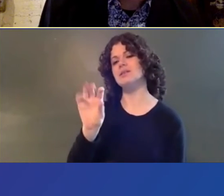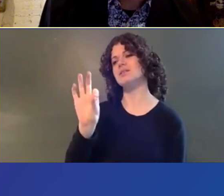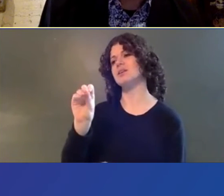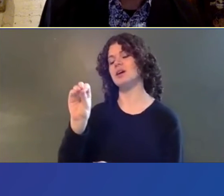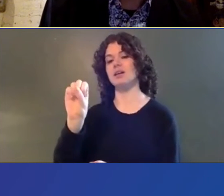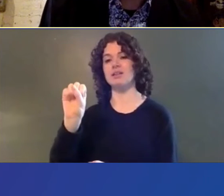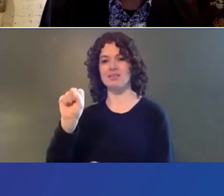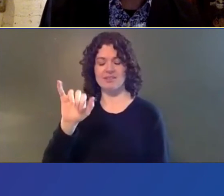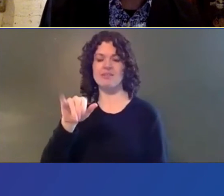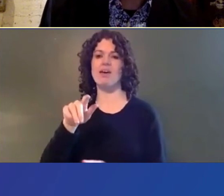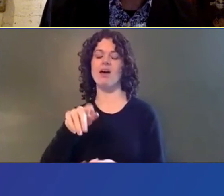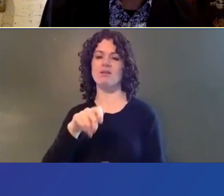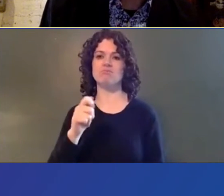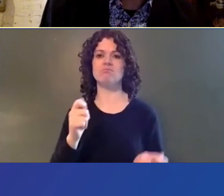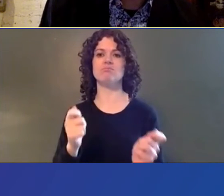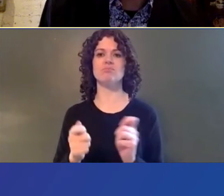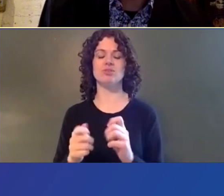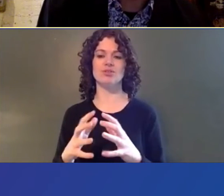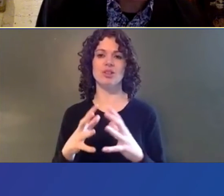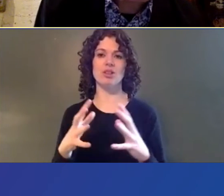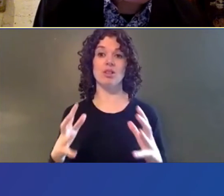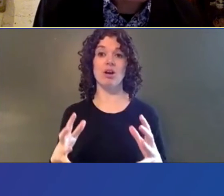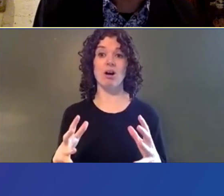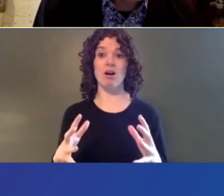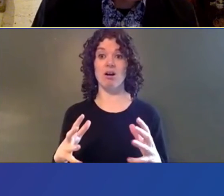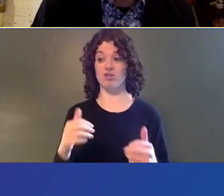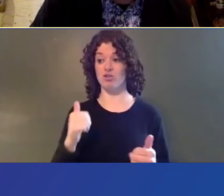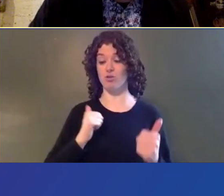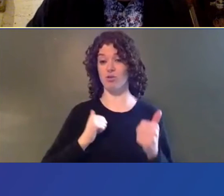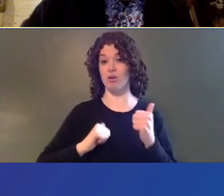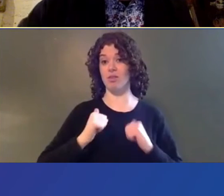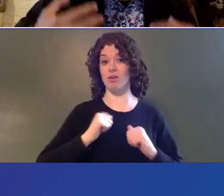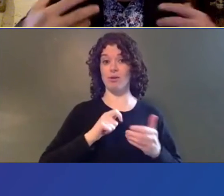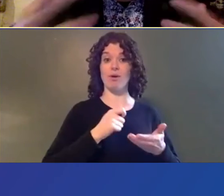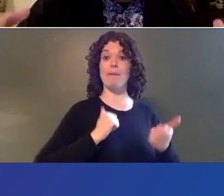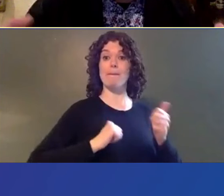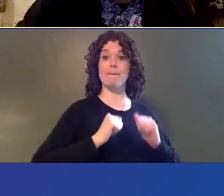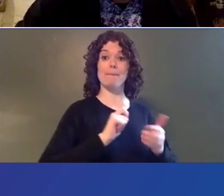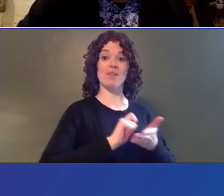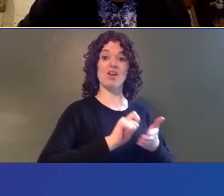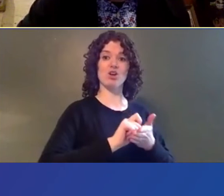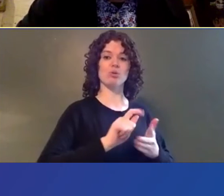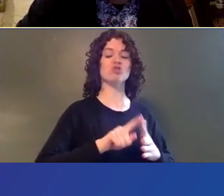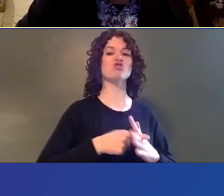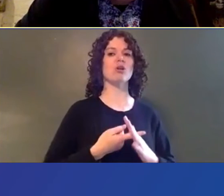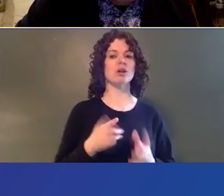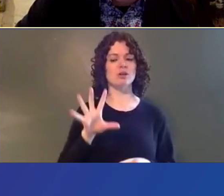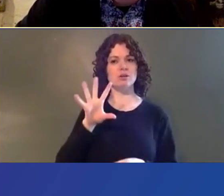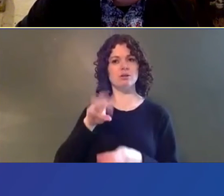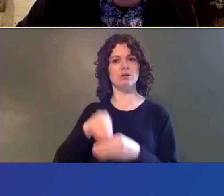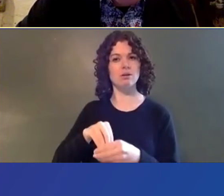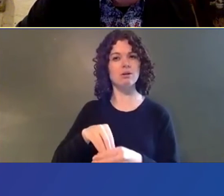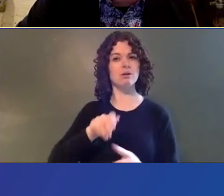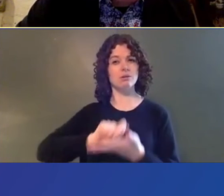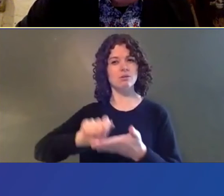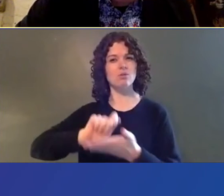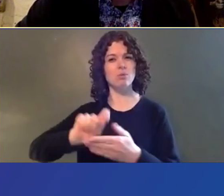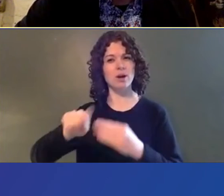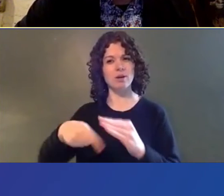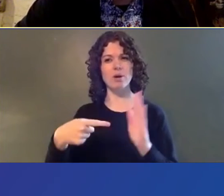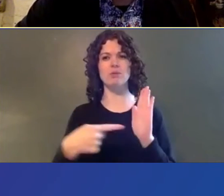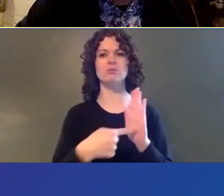was a time that playwrights then began to write about it and bring it to the public's